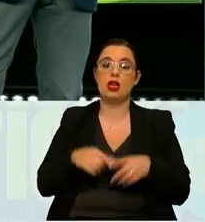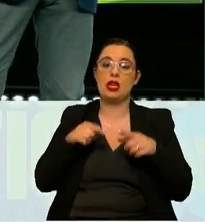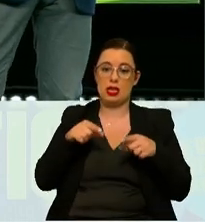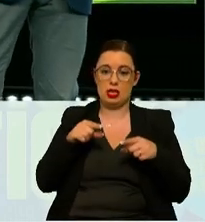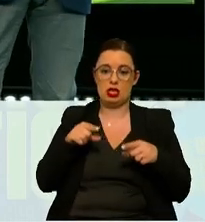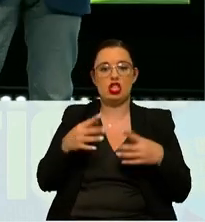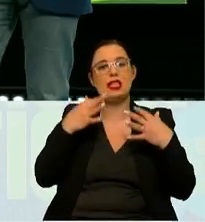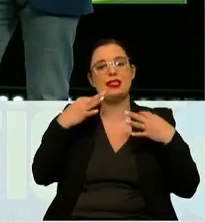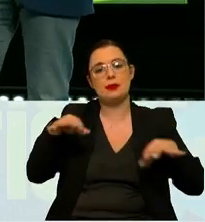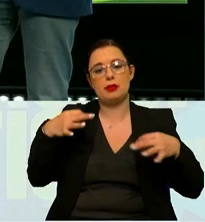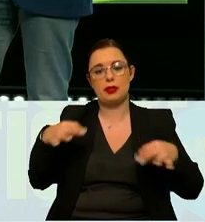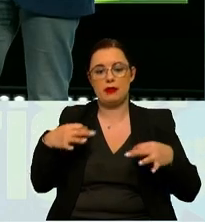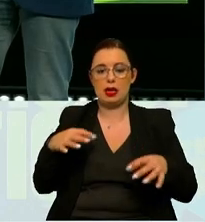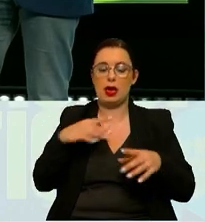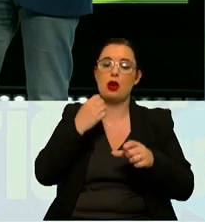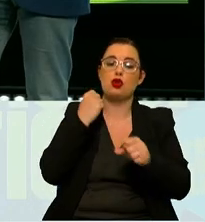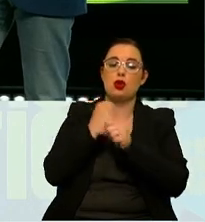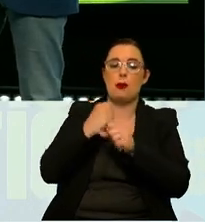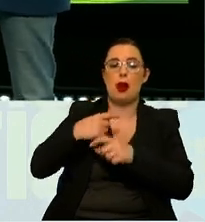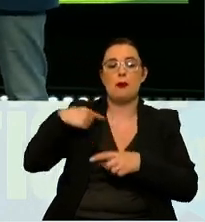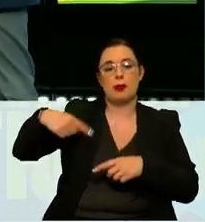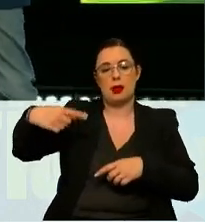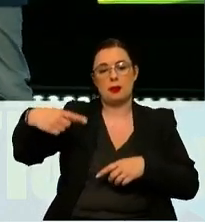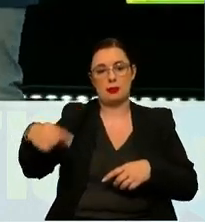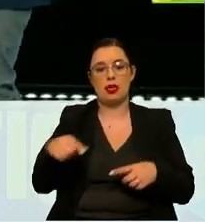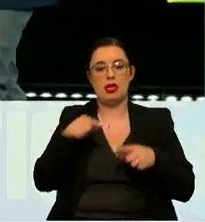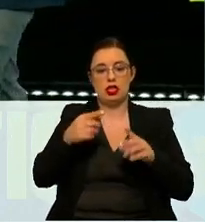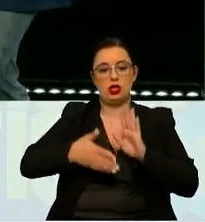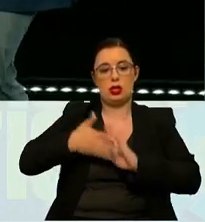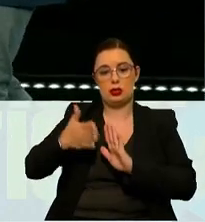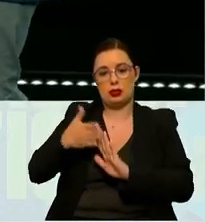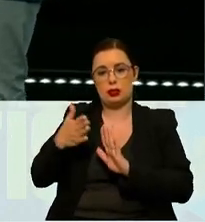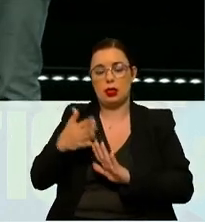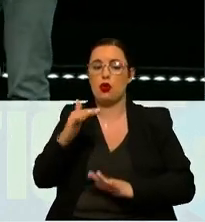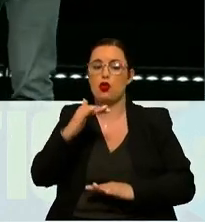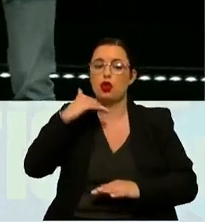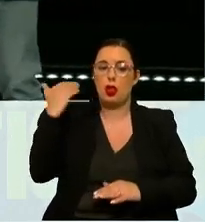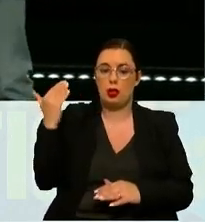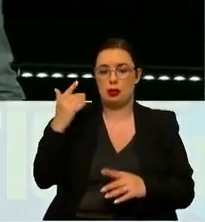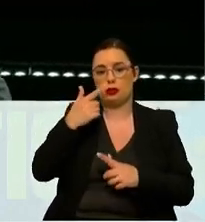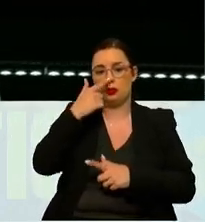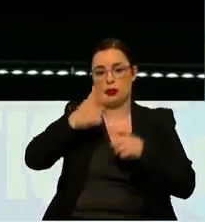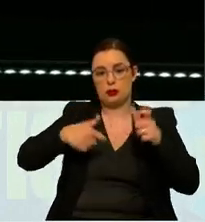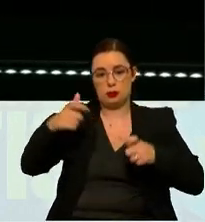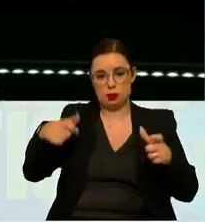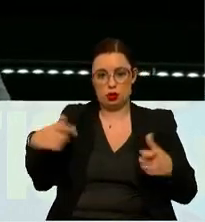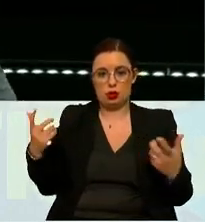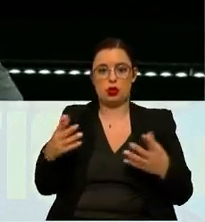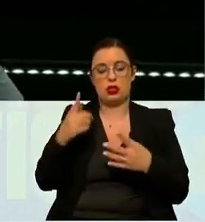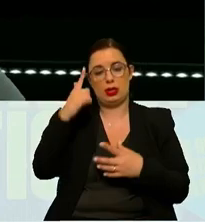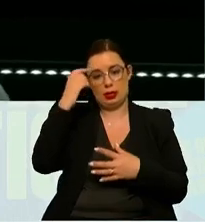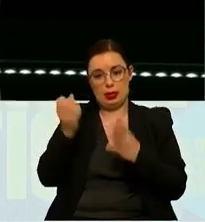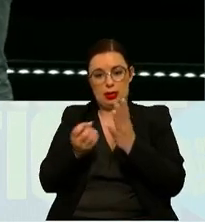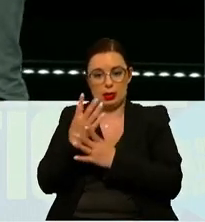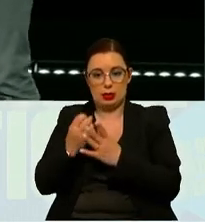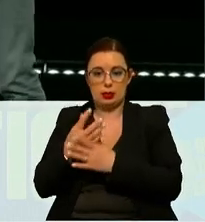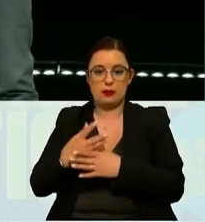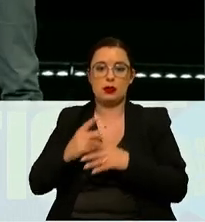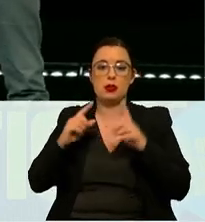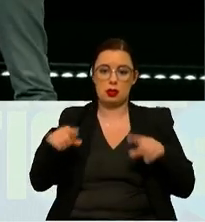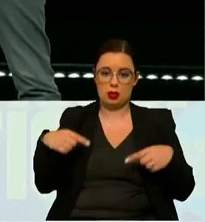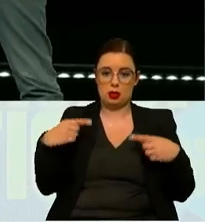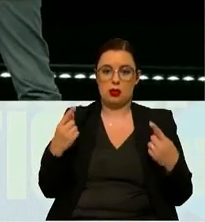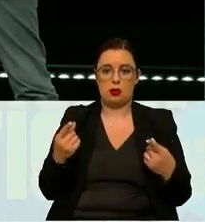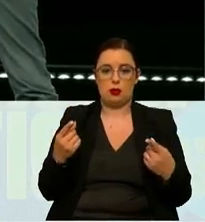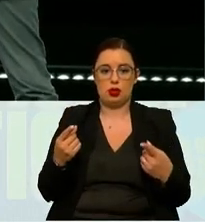about simplifying our day jobs. This is about accelerating the talent of human individuality and our creativity, and helping us